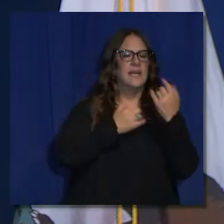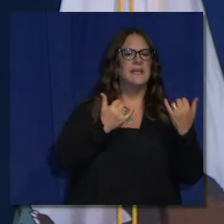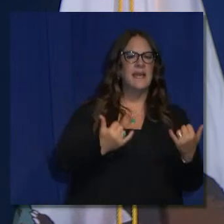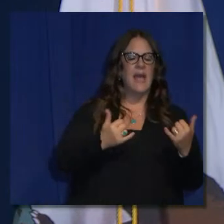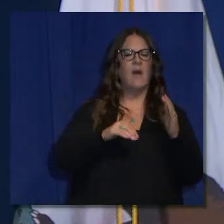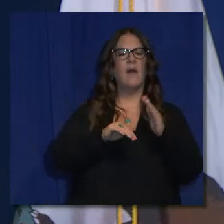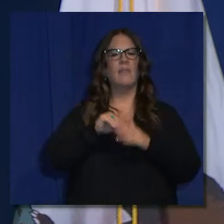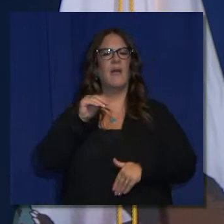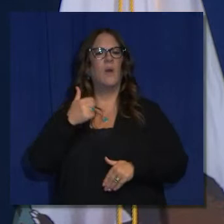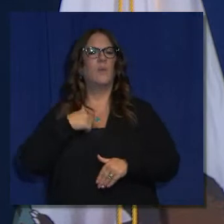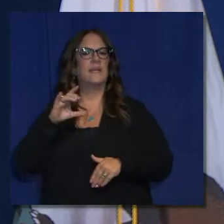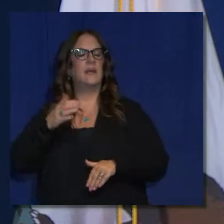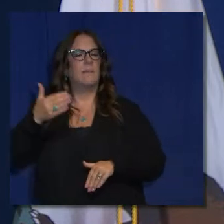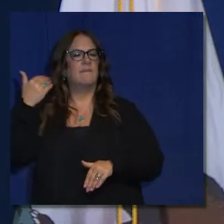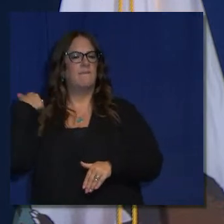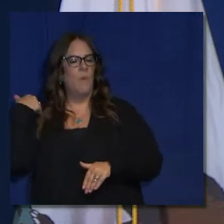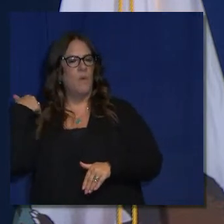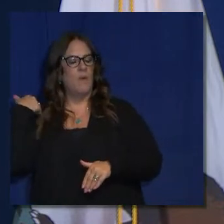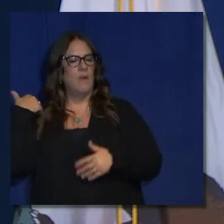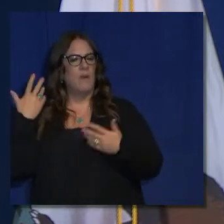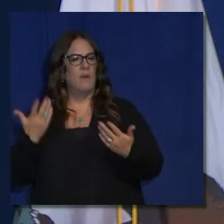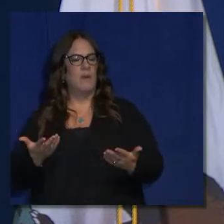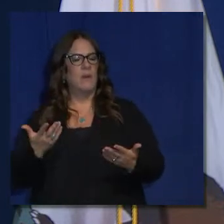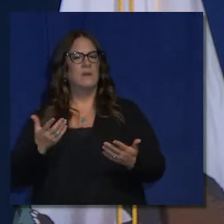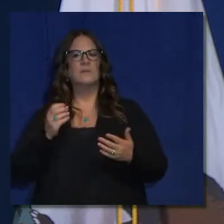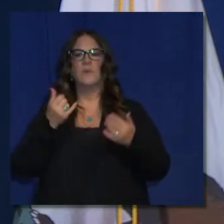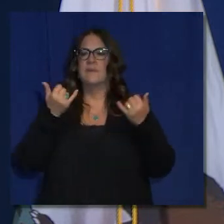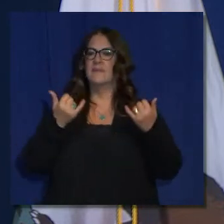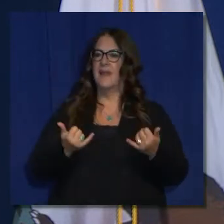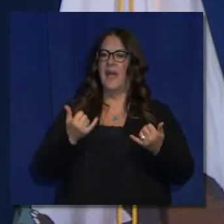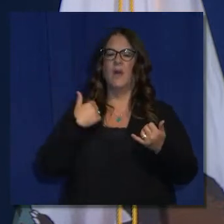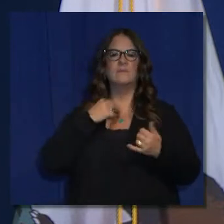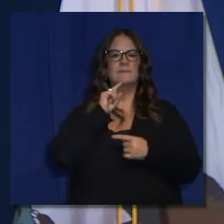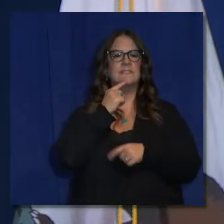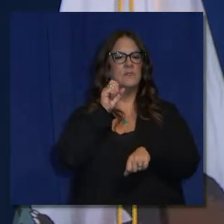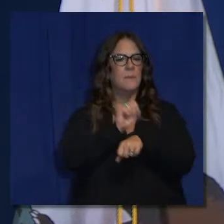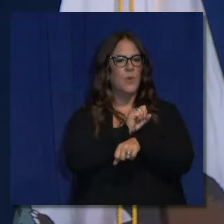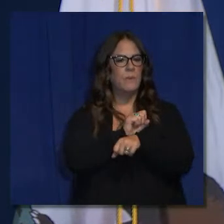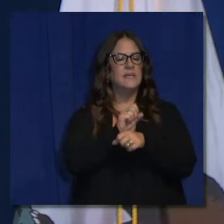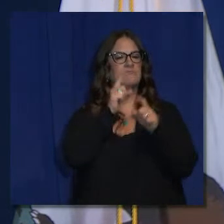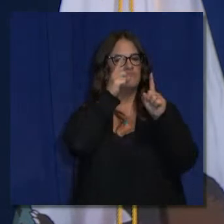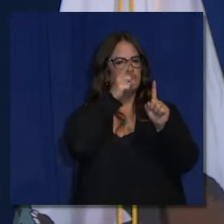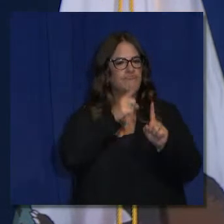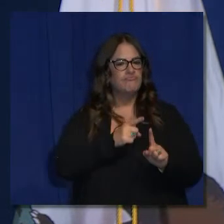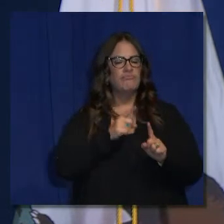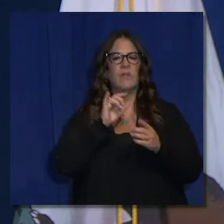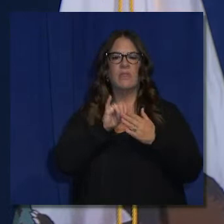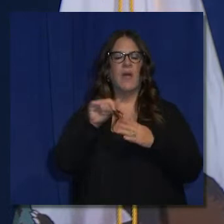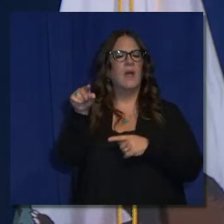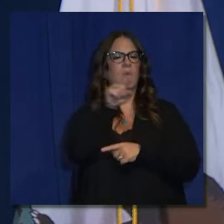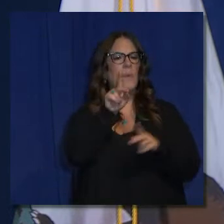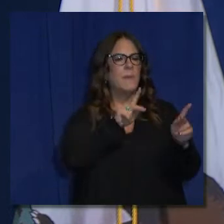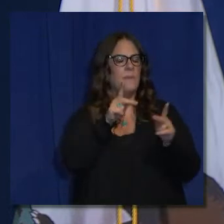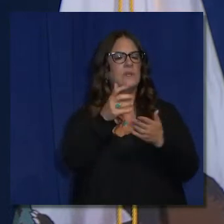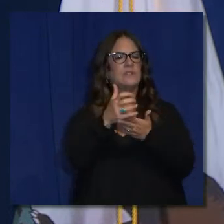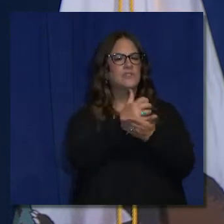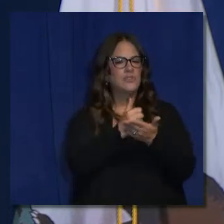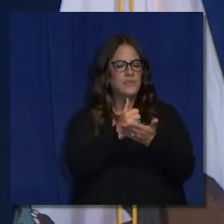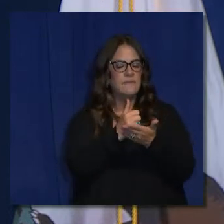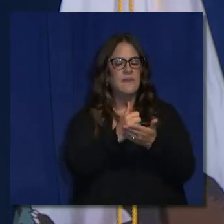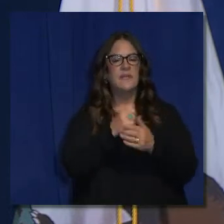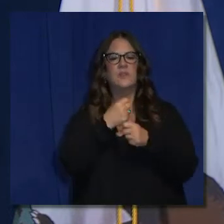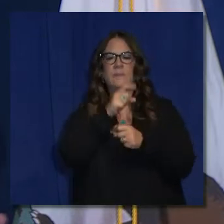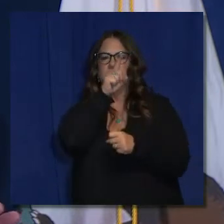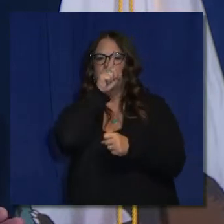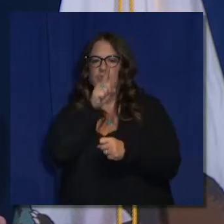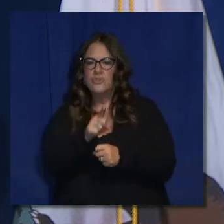prior. That's what I would tell the people of the state. And with the seriousness of purpose that the people deserve, in order to